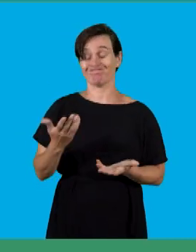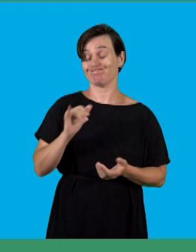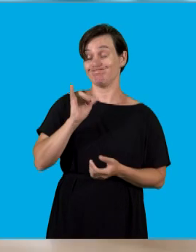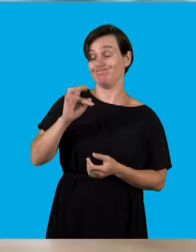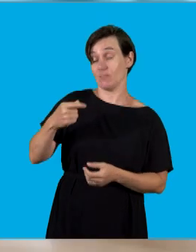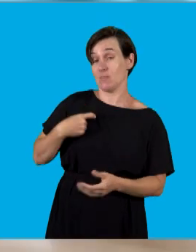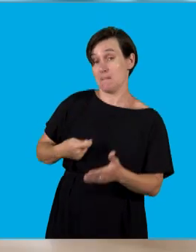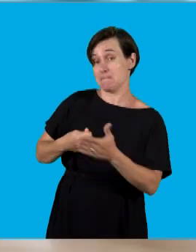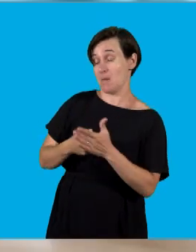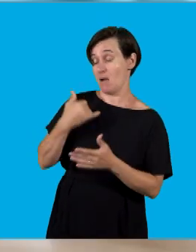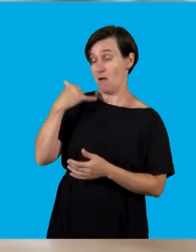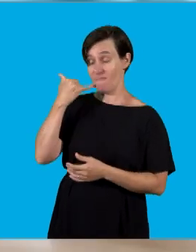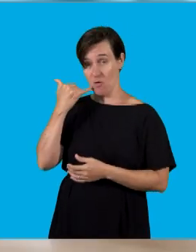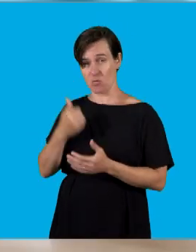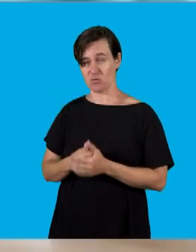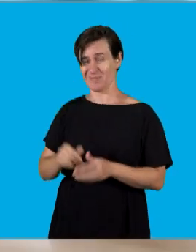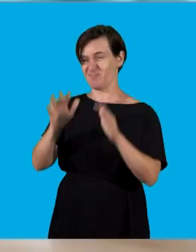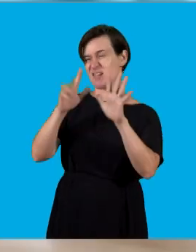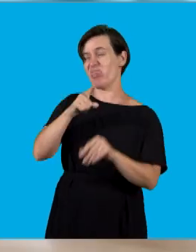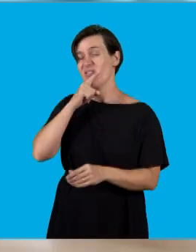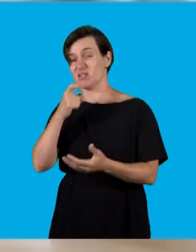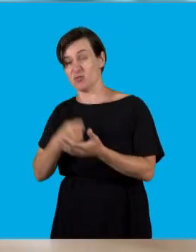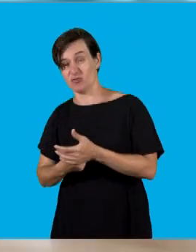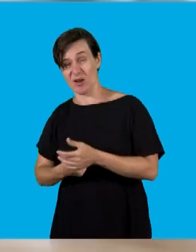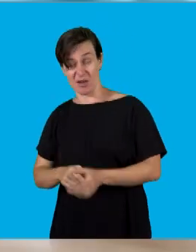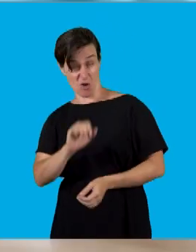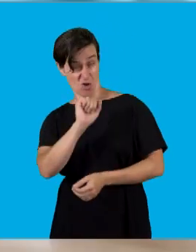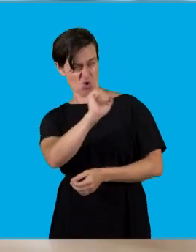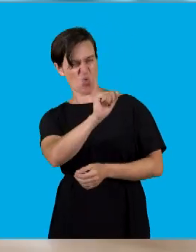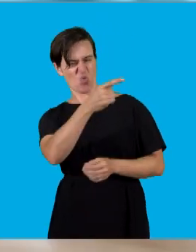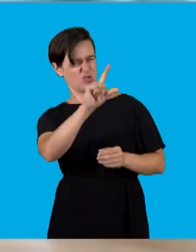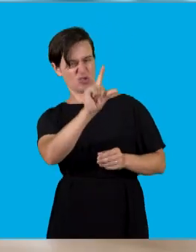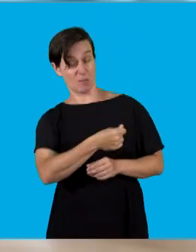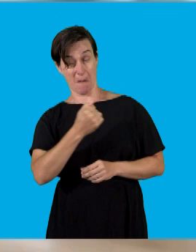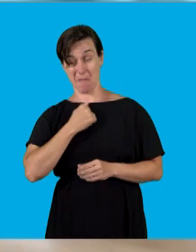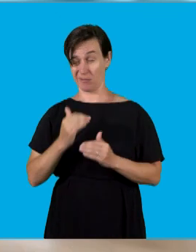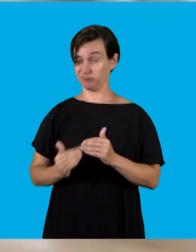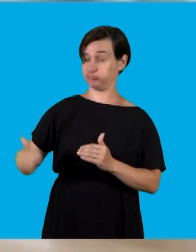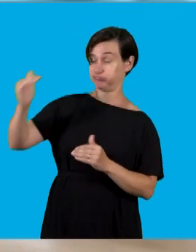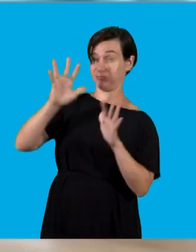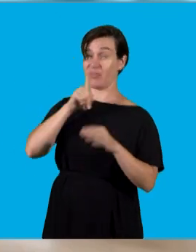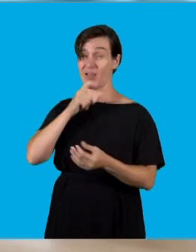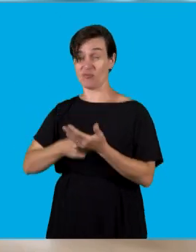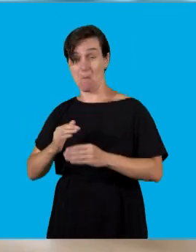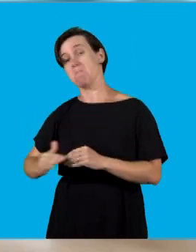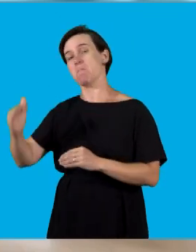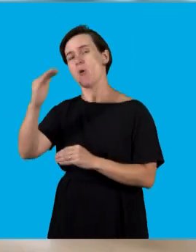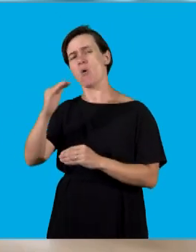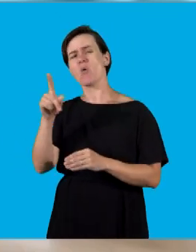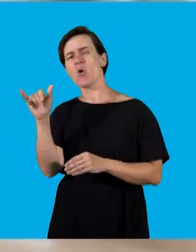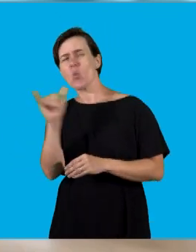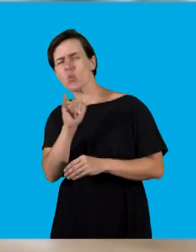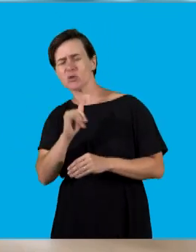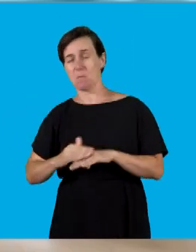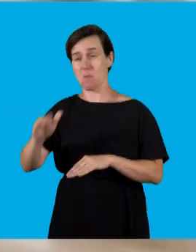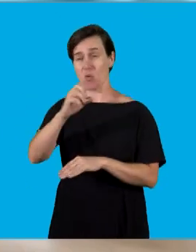So if I buy my phone and it's 10,000 rands more than yours, obviously we need to determine which one is